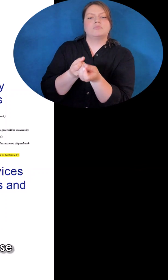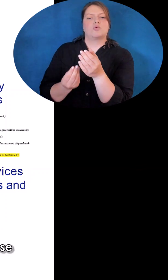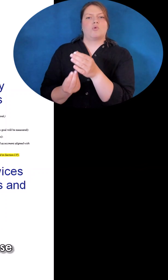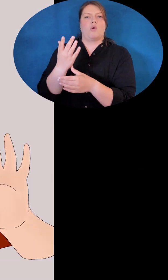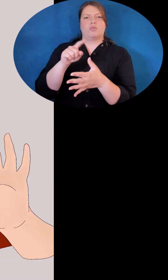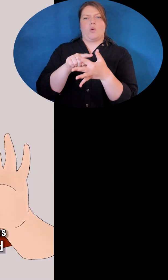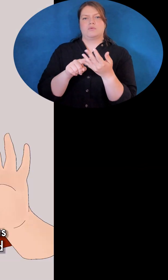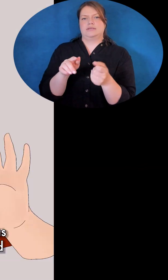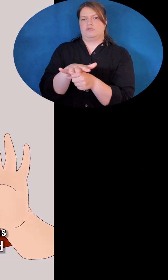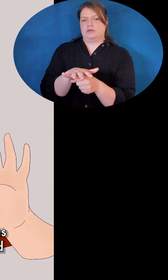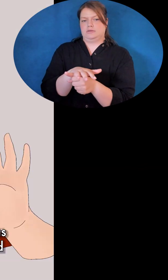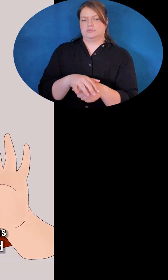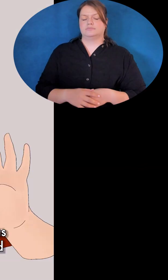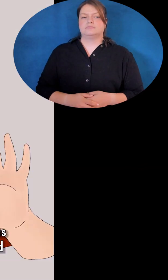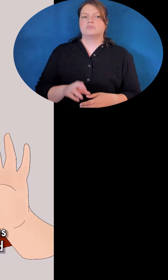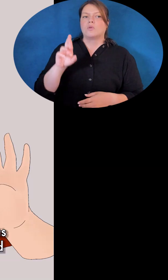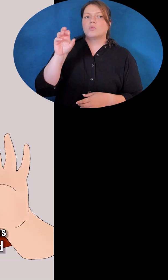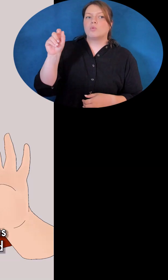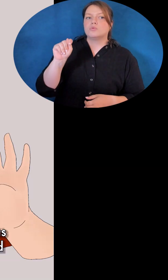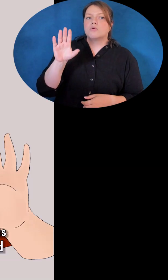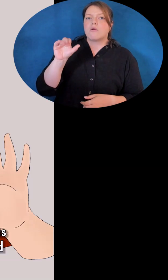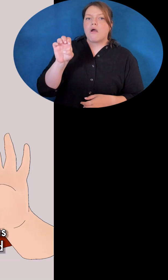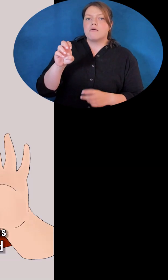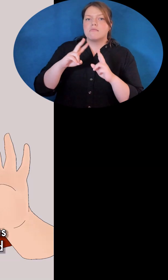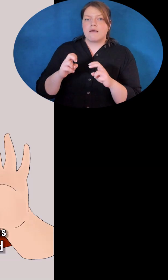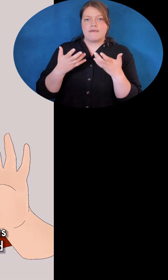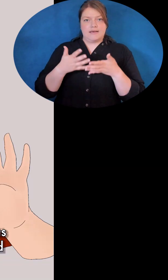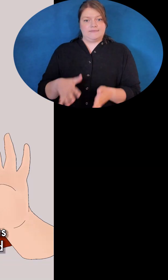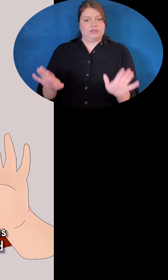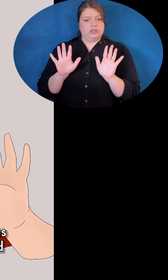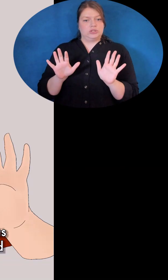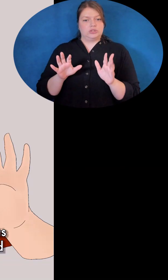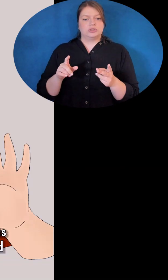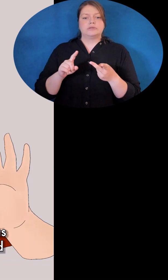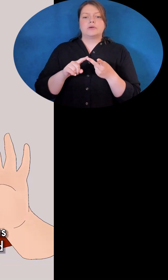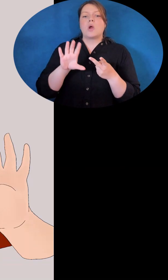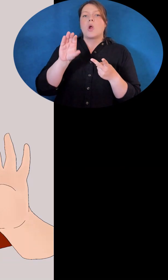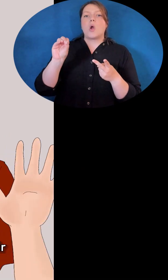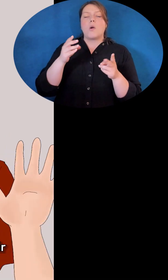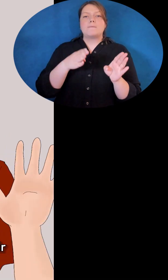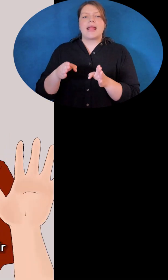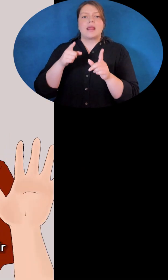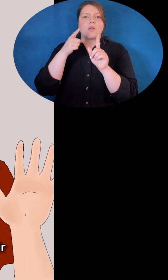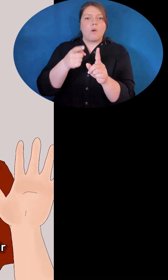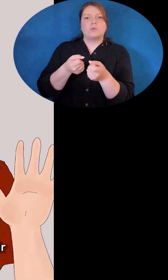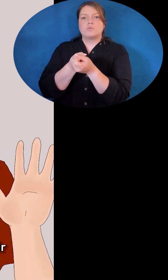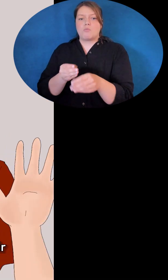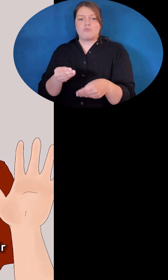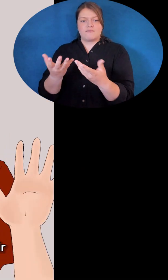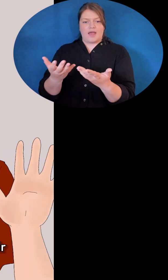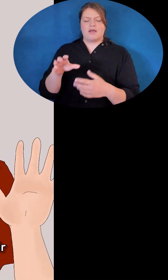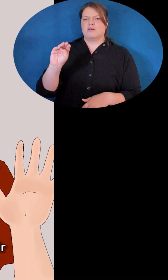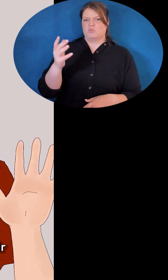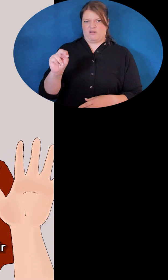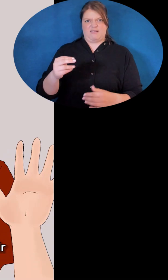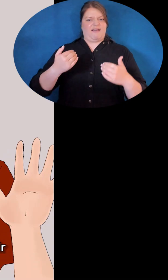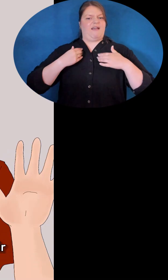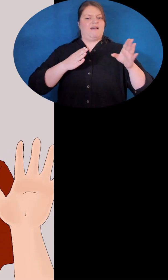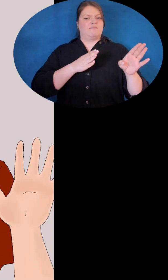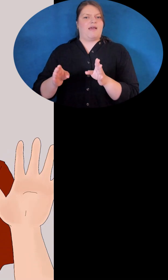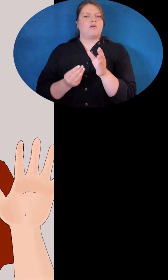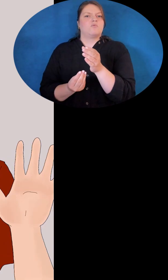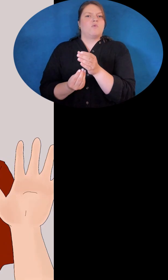skill areas. Once the root cause analysis was complete, co-planning goals and supports were defined, Morgan had a plan to grow their